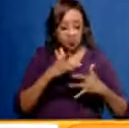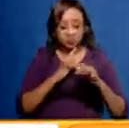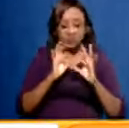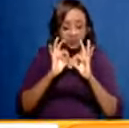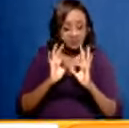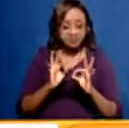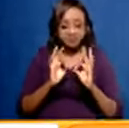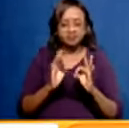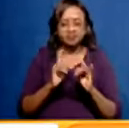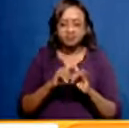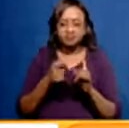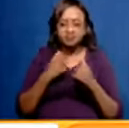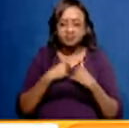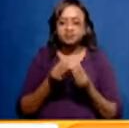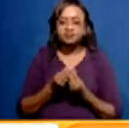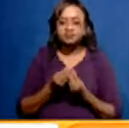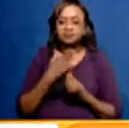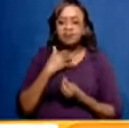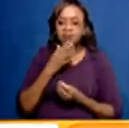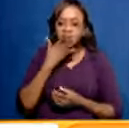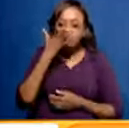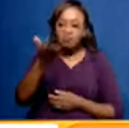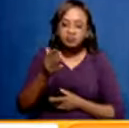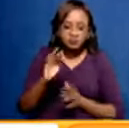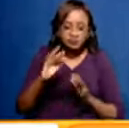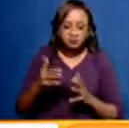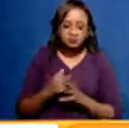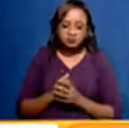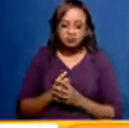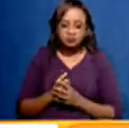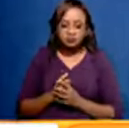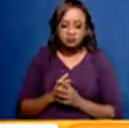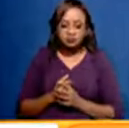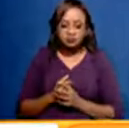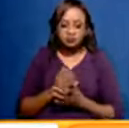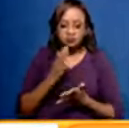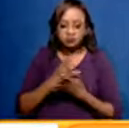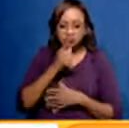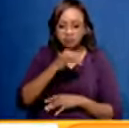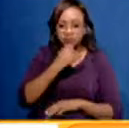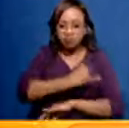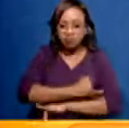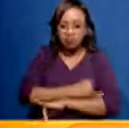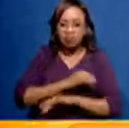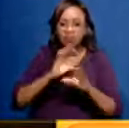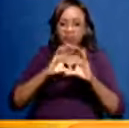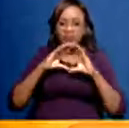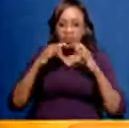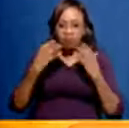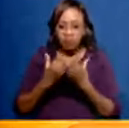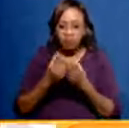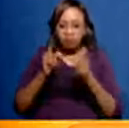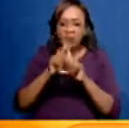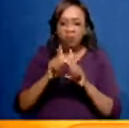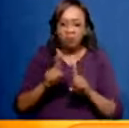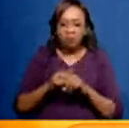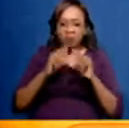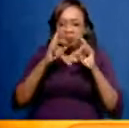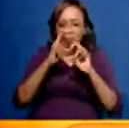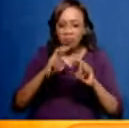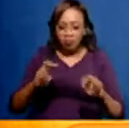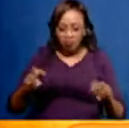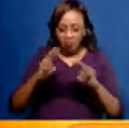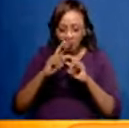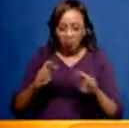way I want to take it is that given that the institution, this is global, that the scrutiny of me will be even